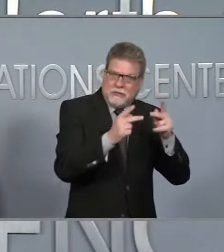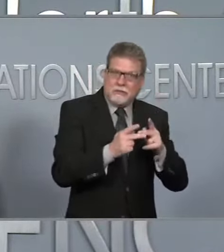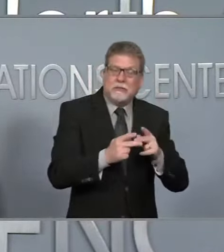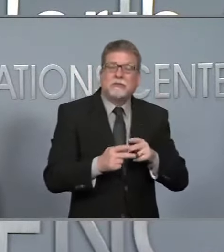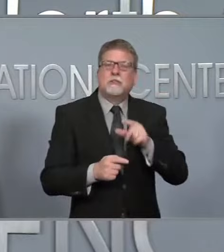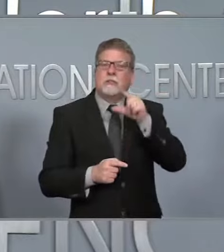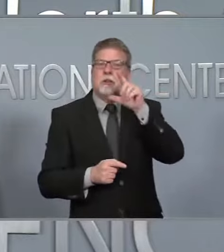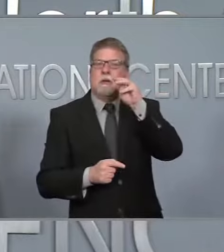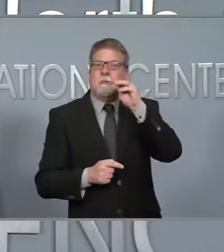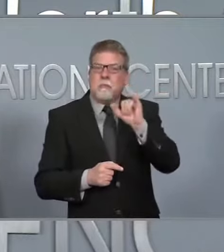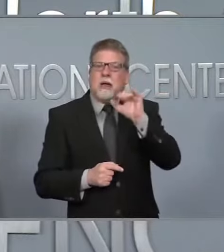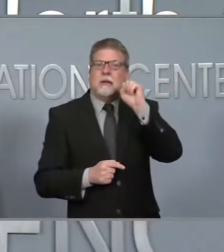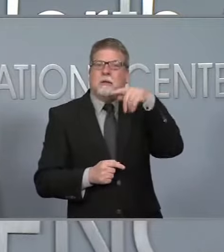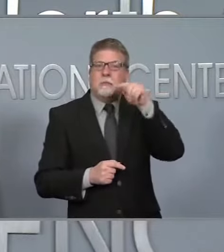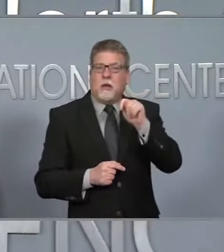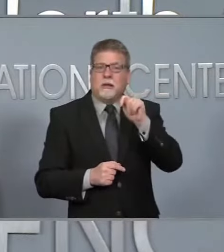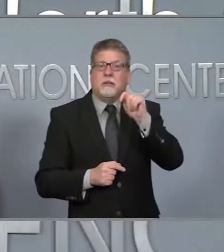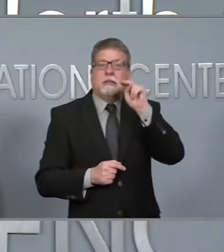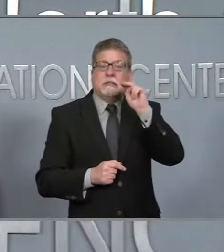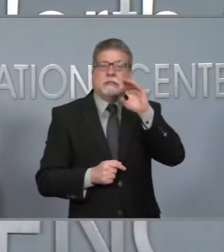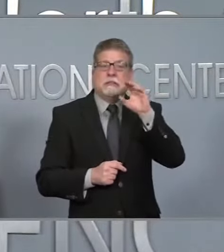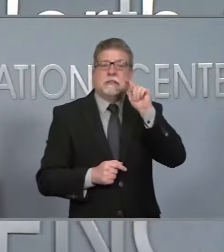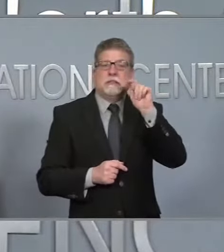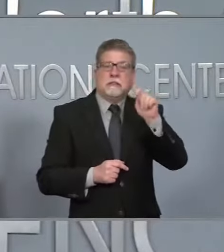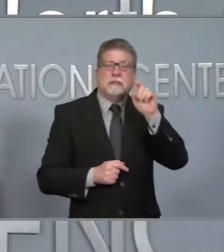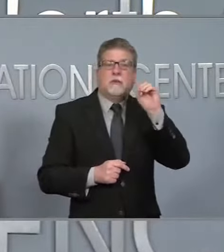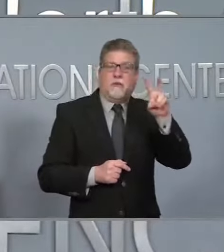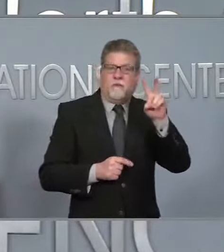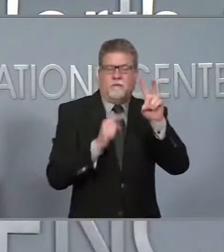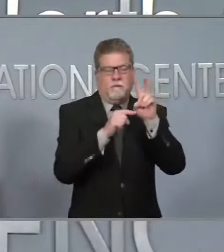information. Governor Cooper?